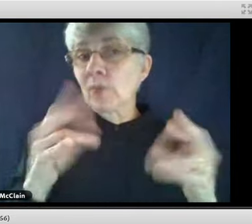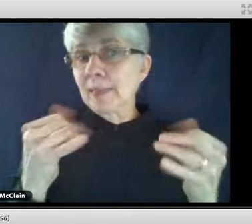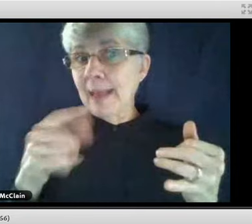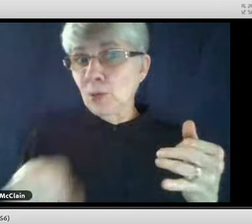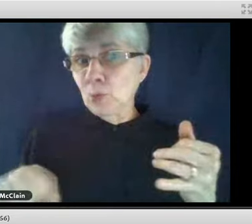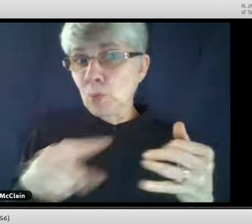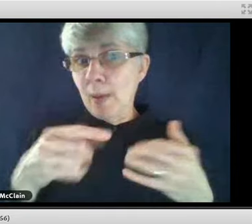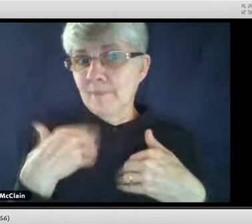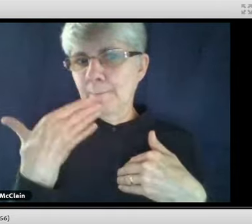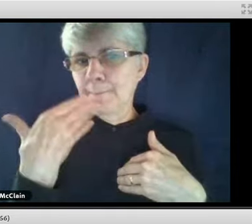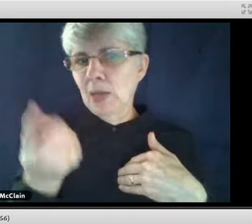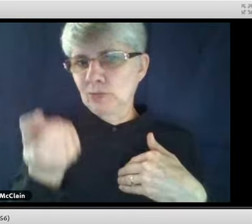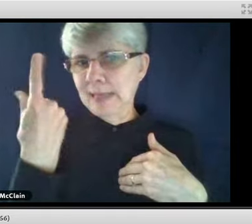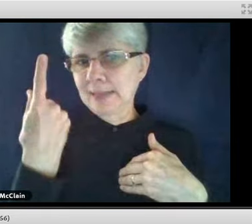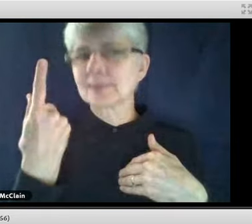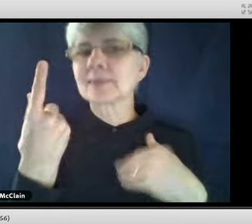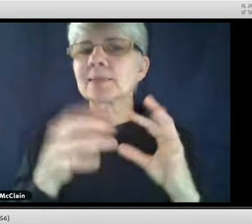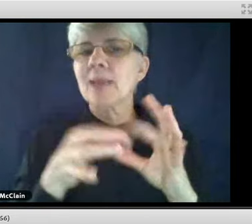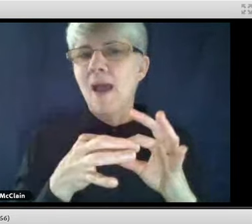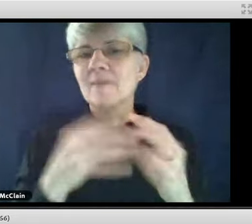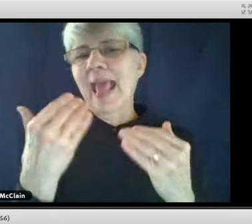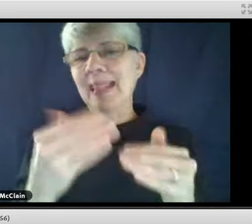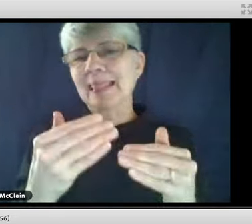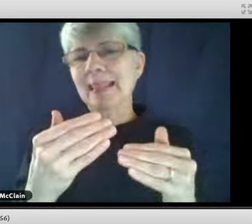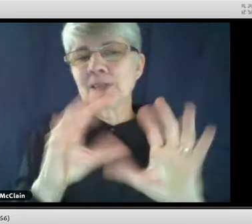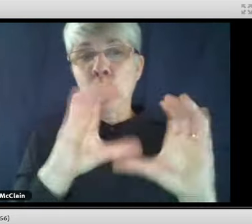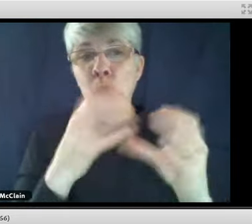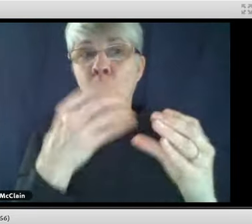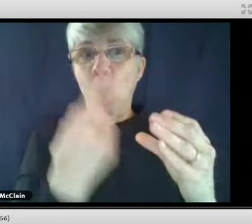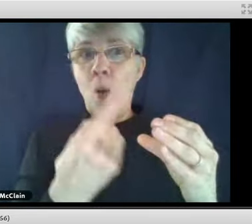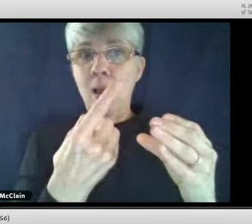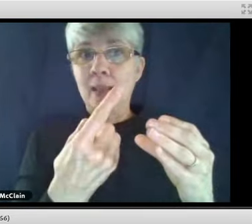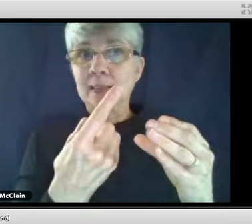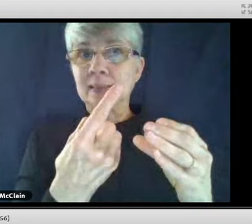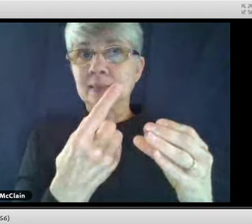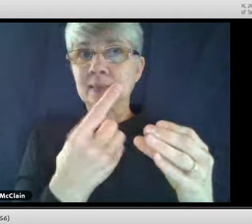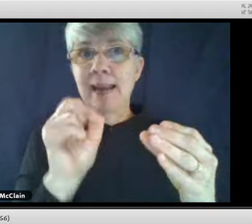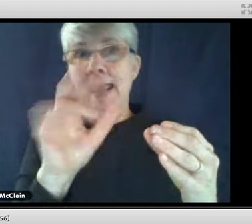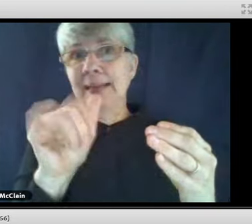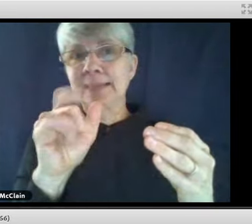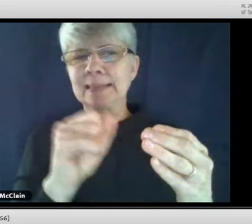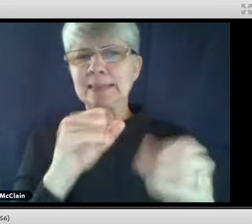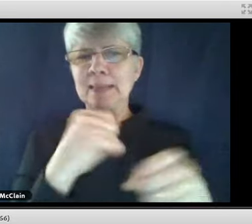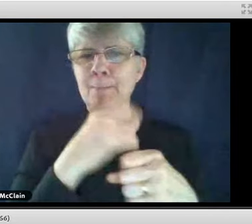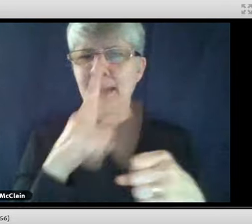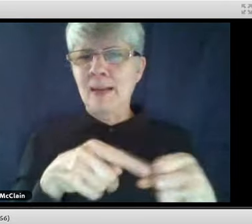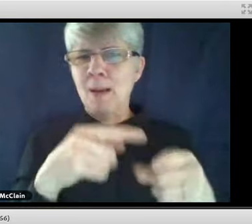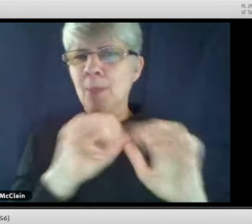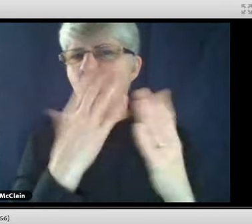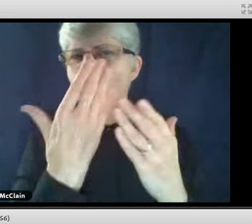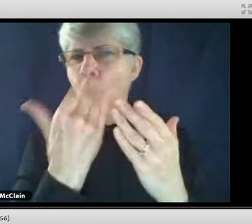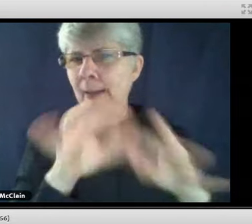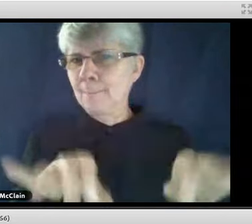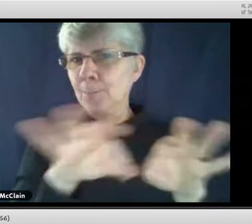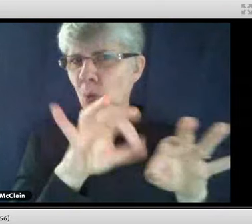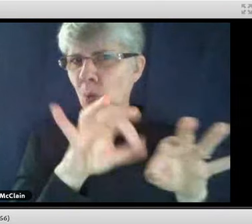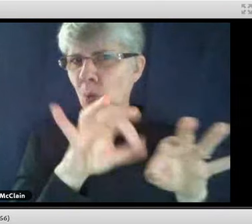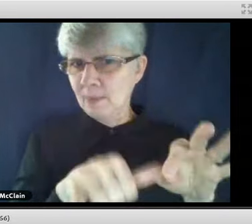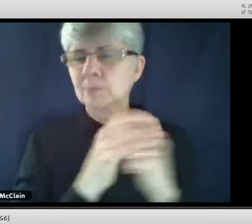have a better sense of at least the group 1 entities and what they mean. and why they're important